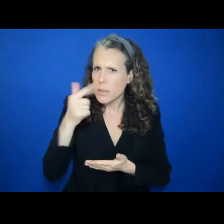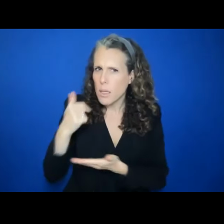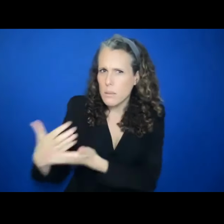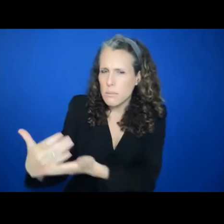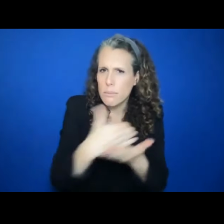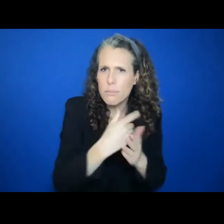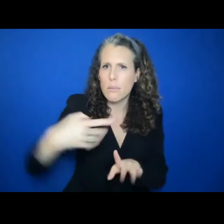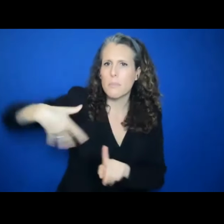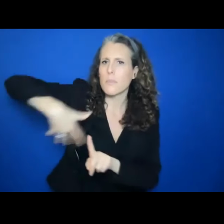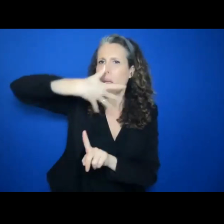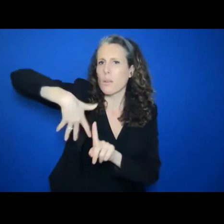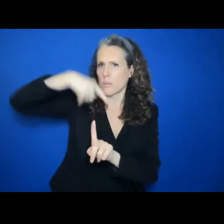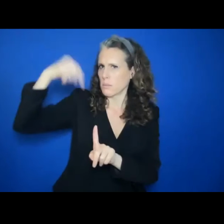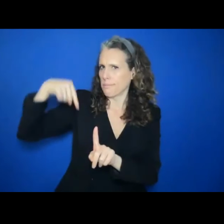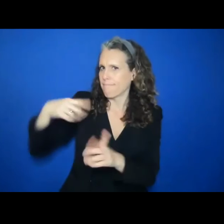technology.